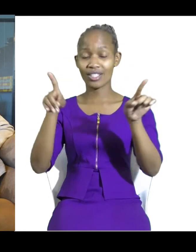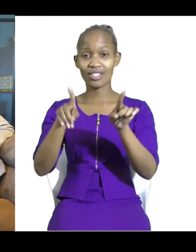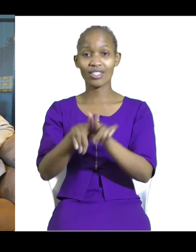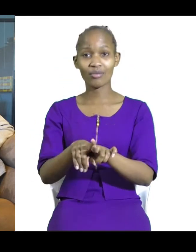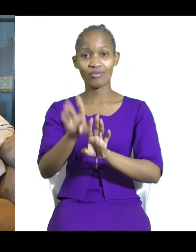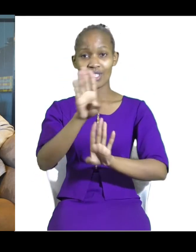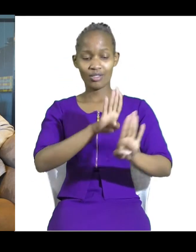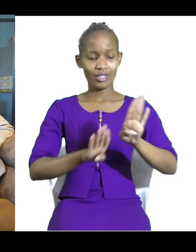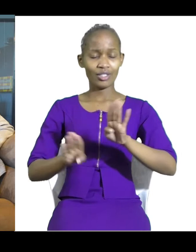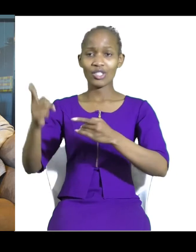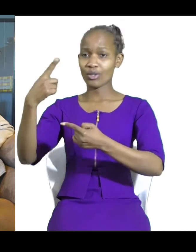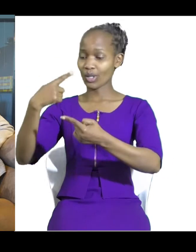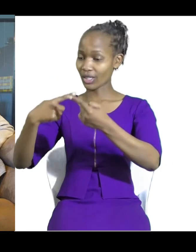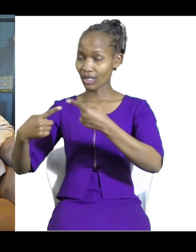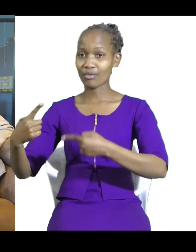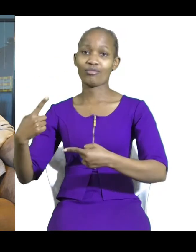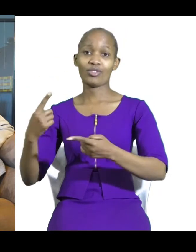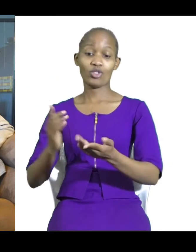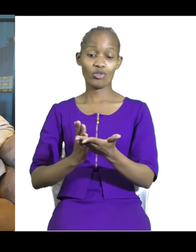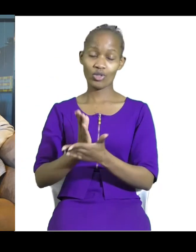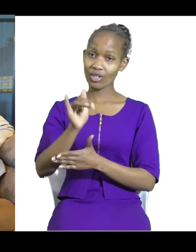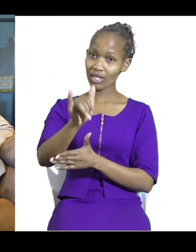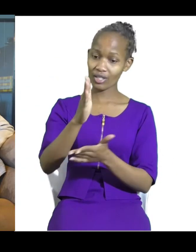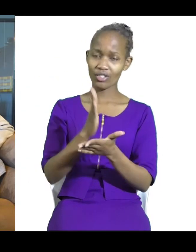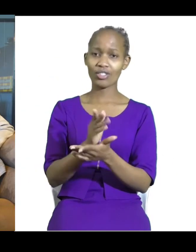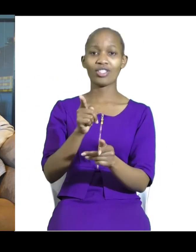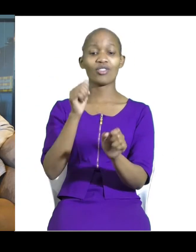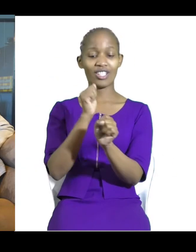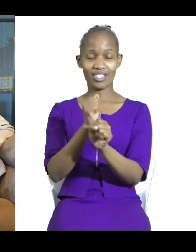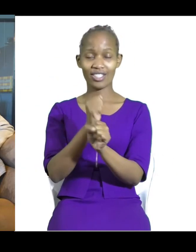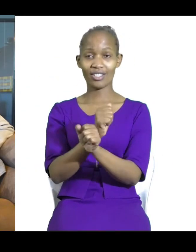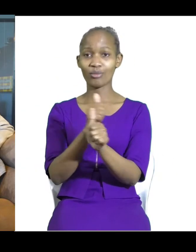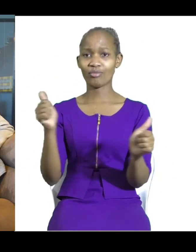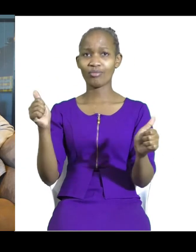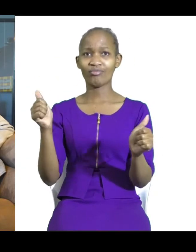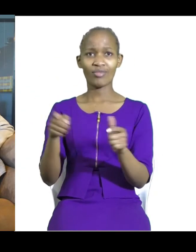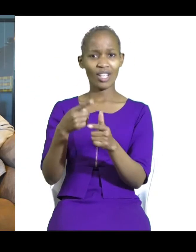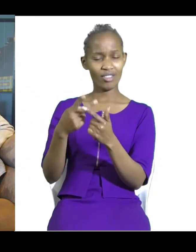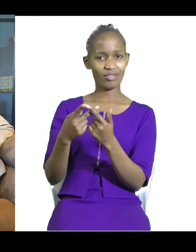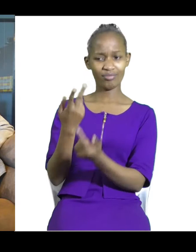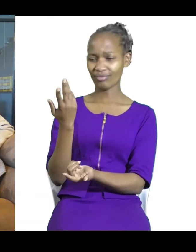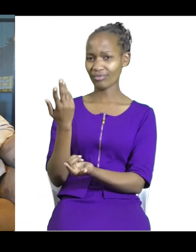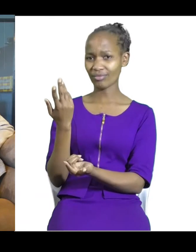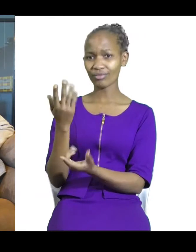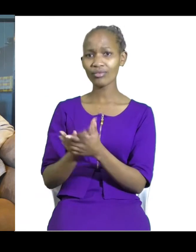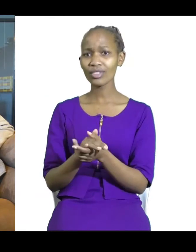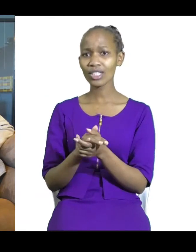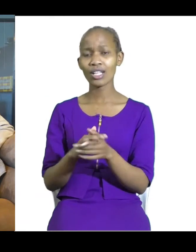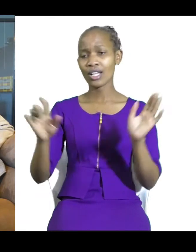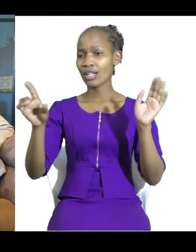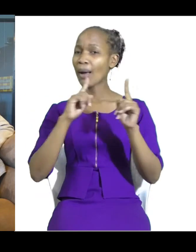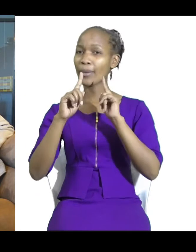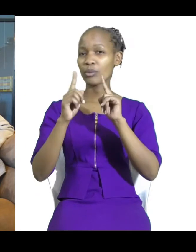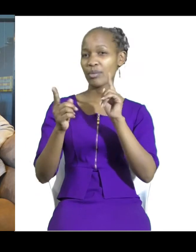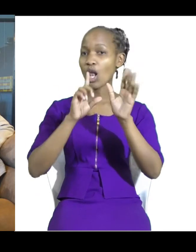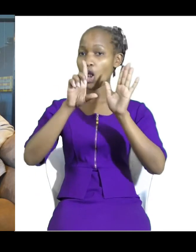same attitudinal safe spaces to come in to ensure that this is actually being done. Then we look at the legal safe